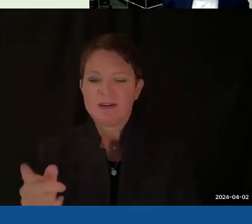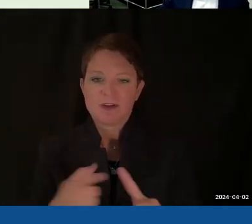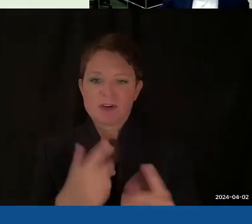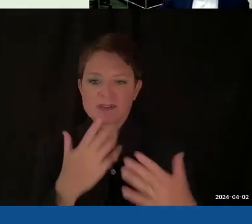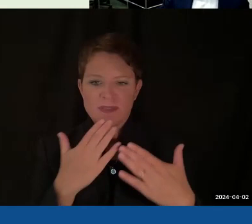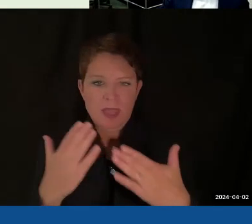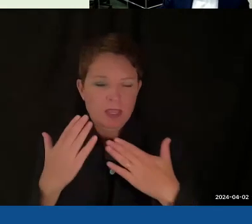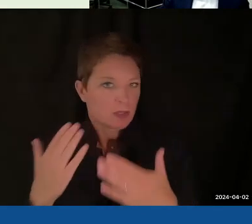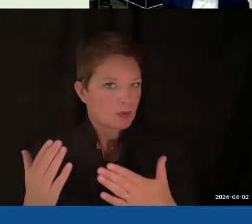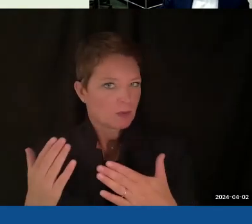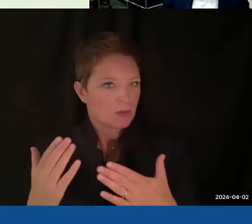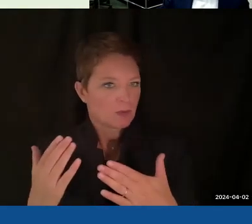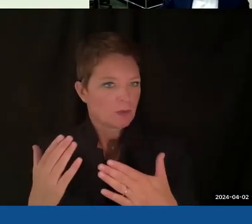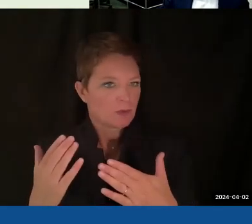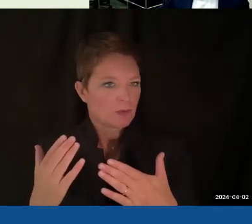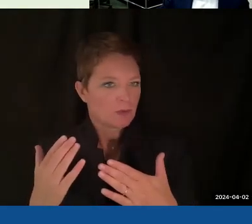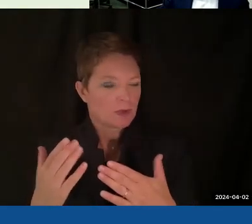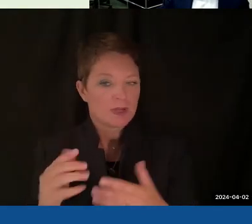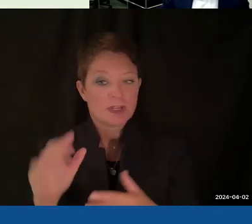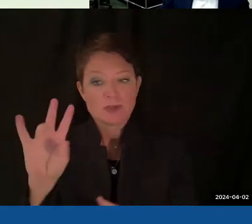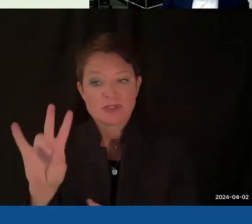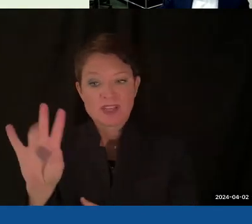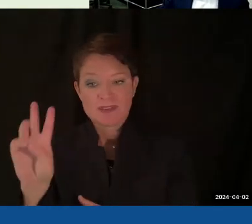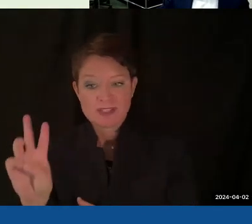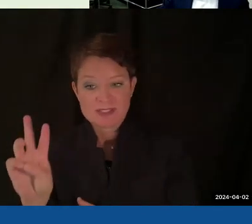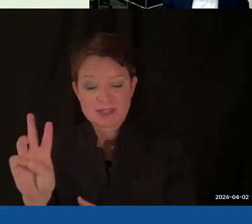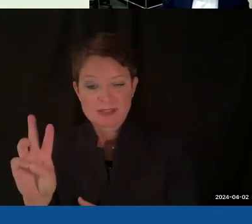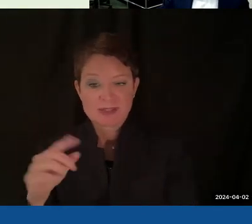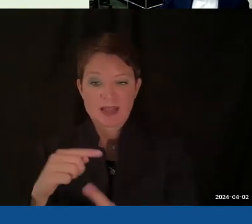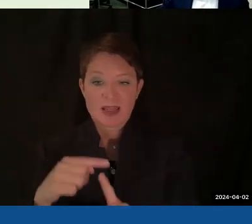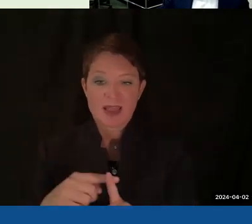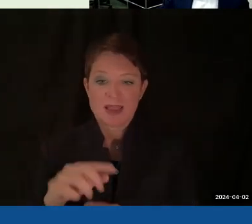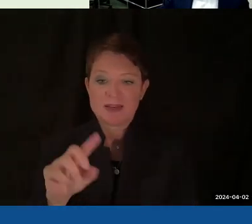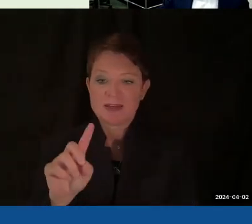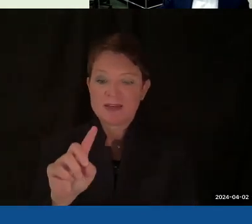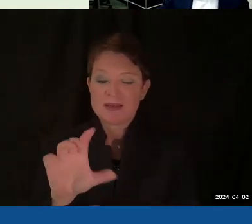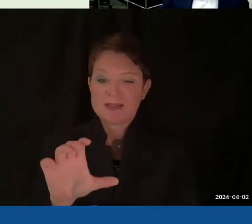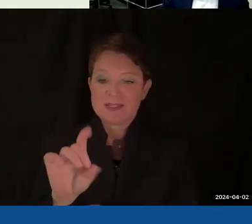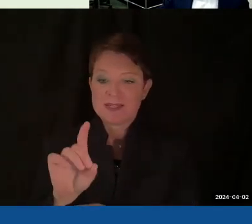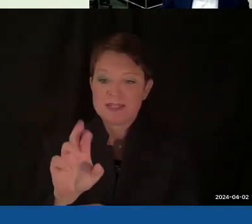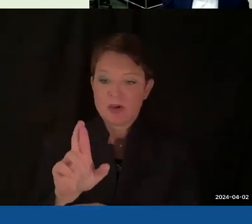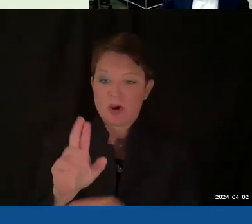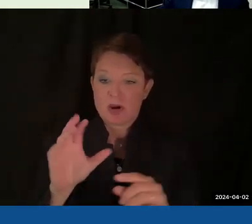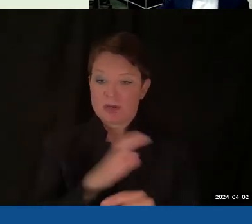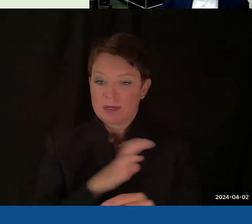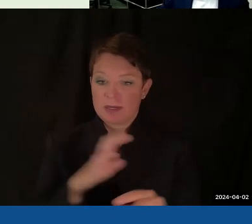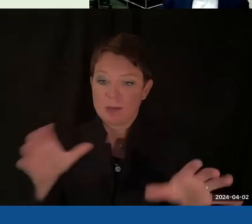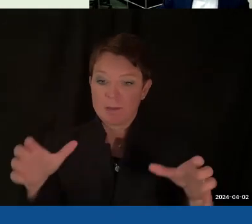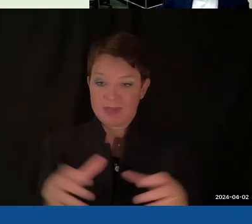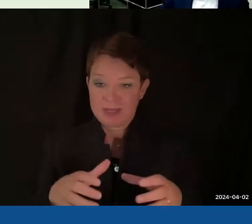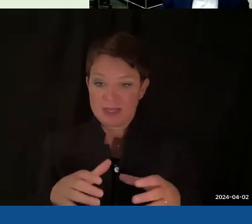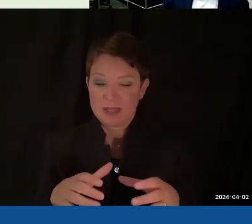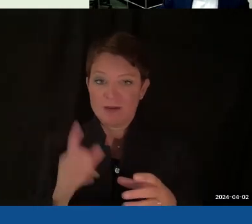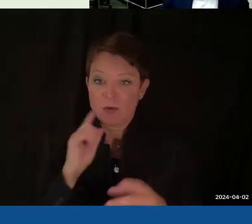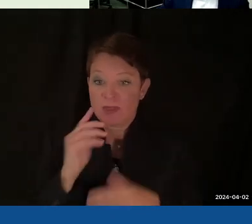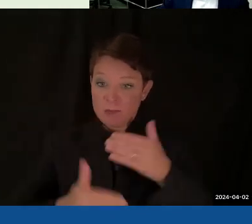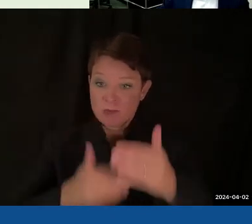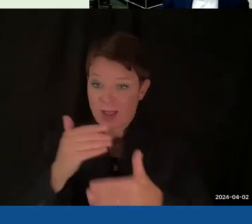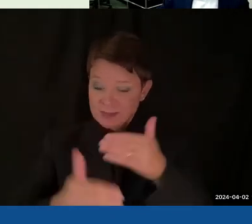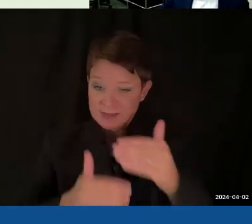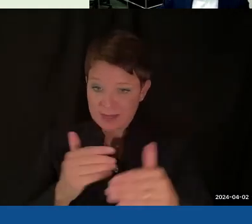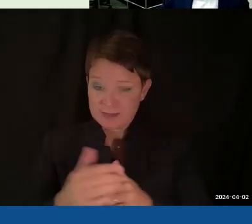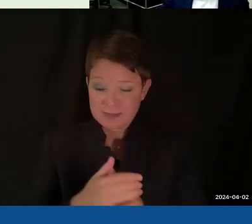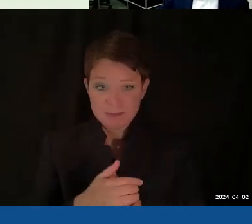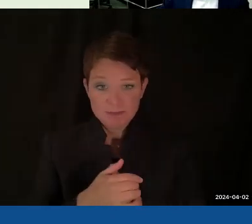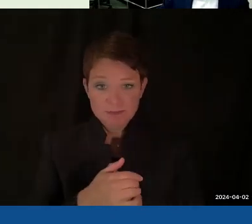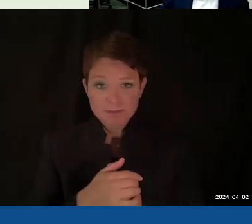you to both 76 DevCorp along with the CDR committee for doing this process. I think that